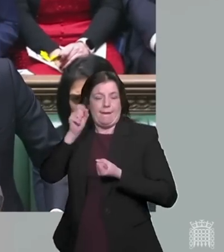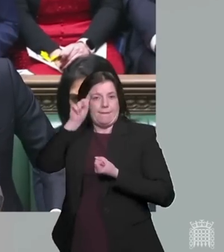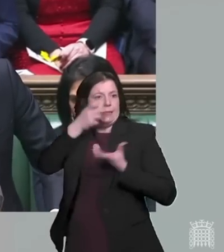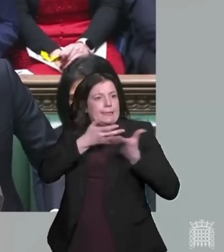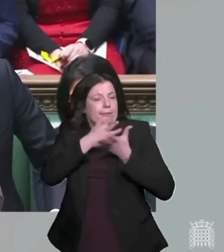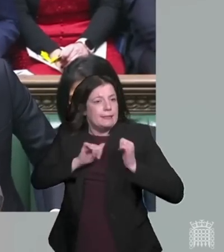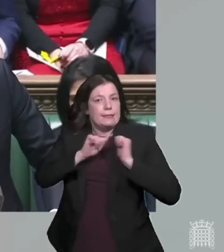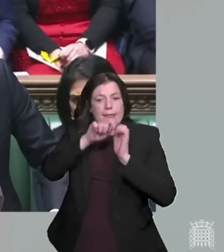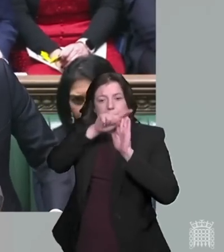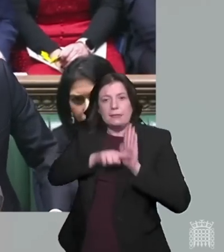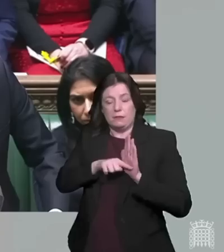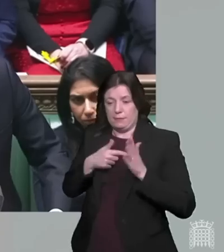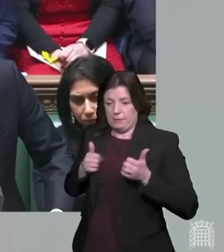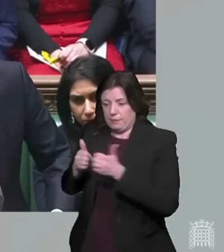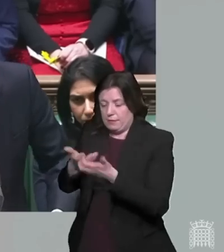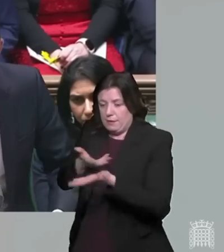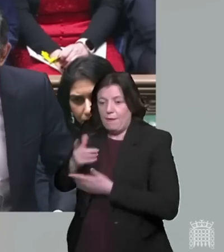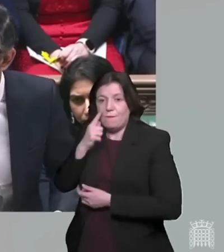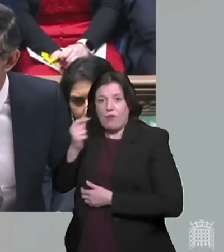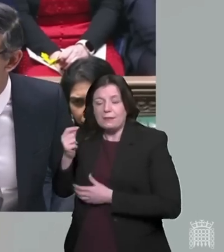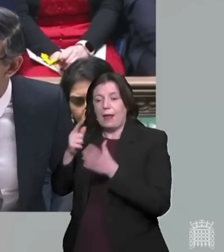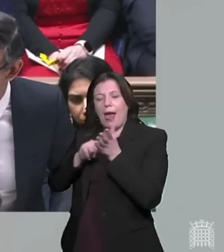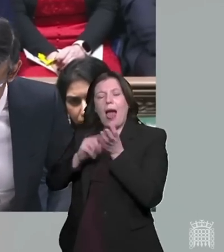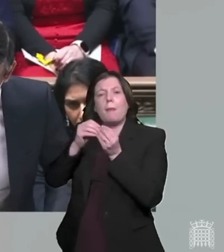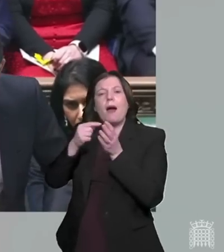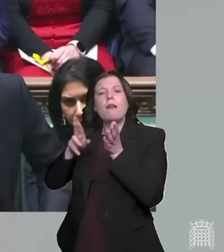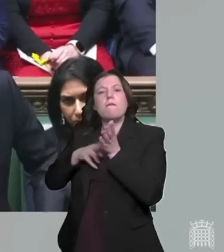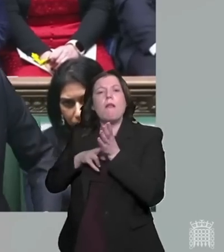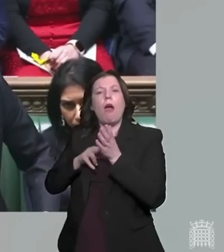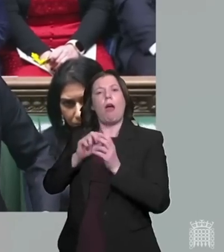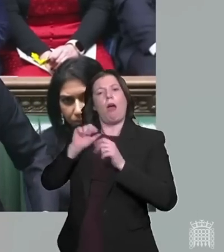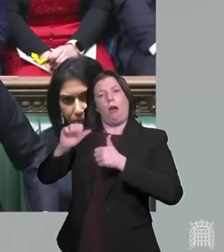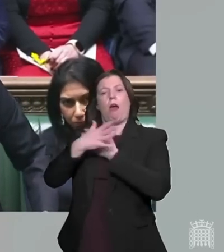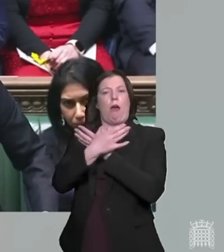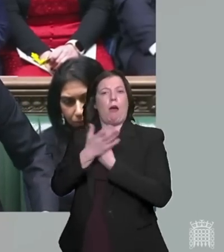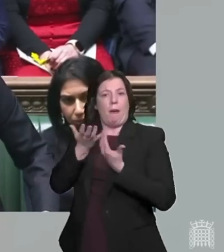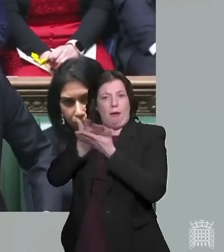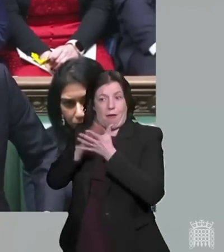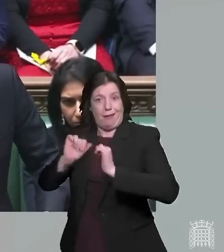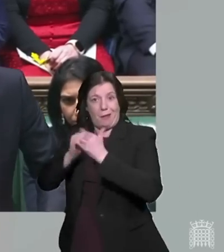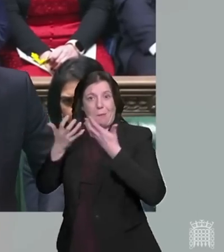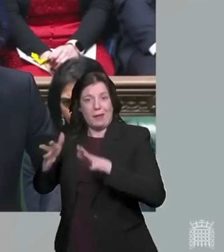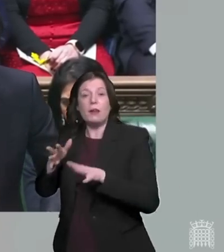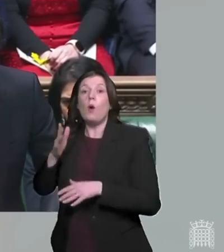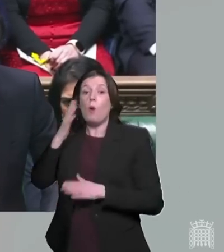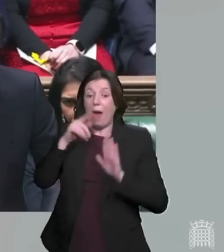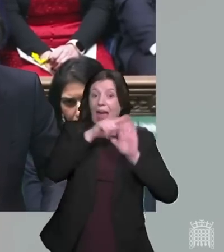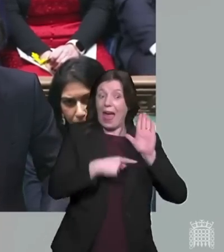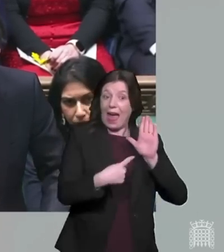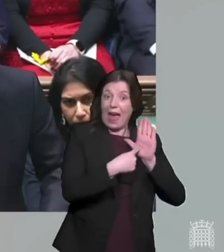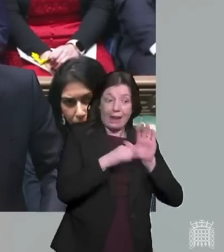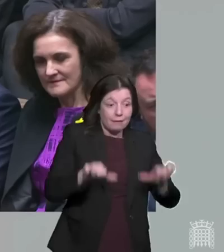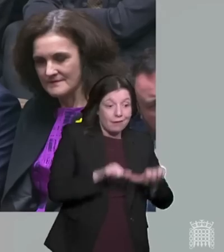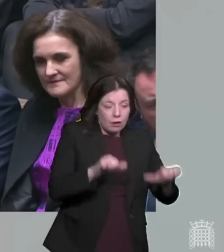ever boats deal with France and a landmark deal with Albania. But we must do more, and as soon as the legislation is ready, it will be brought to